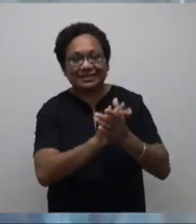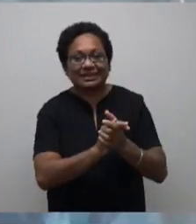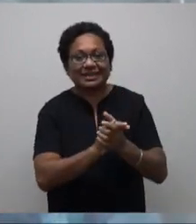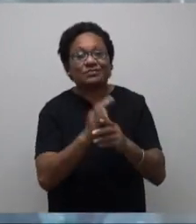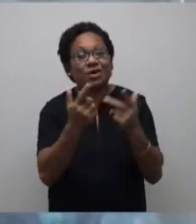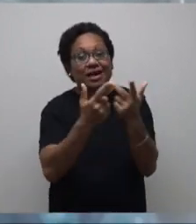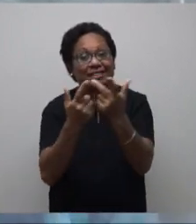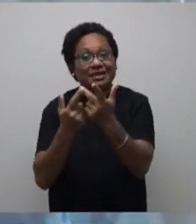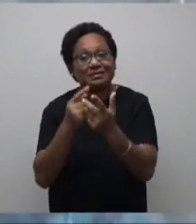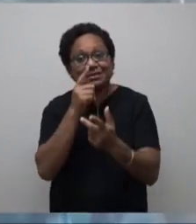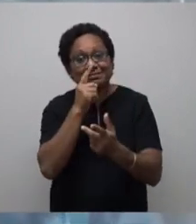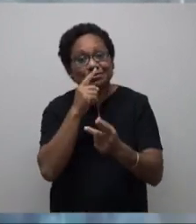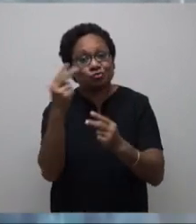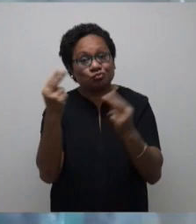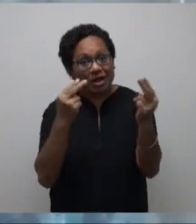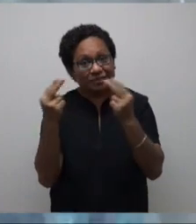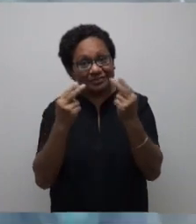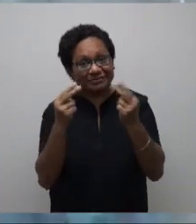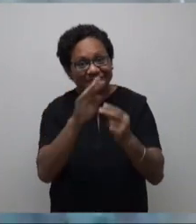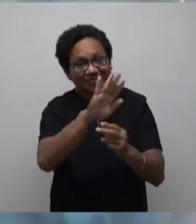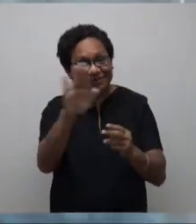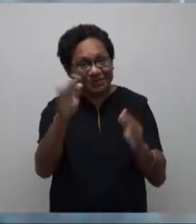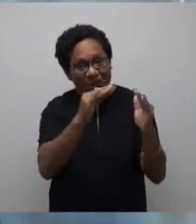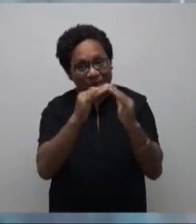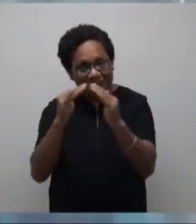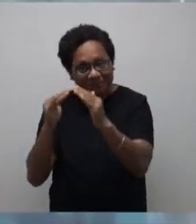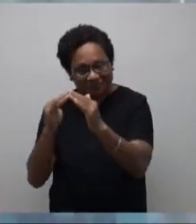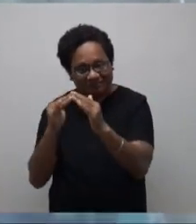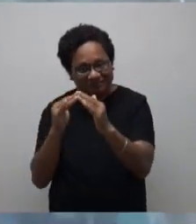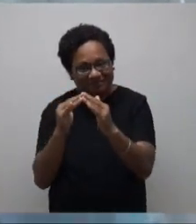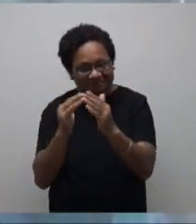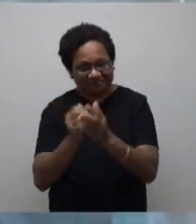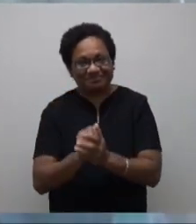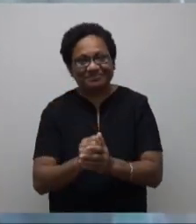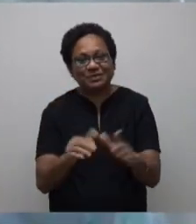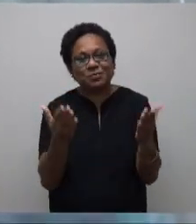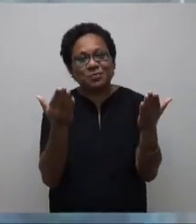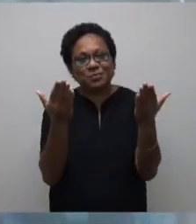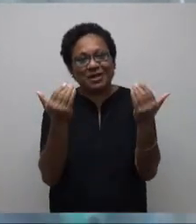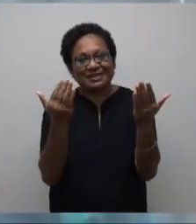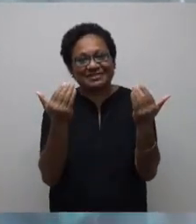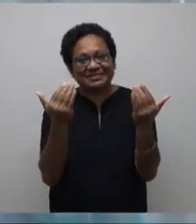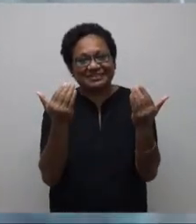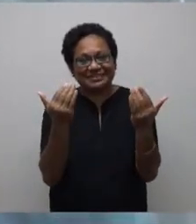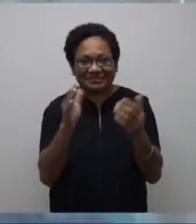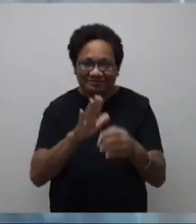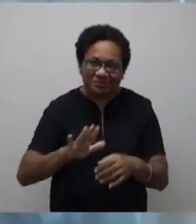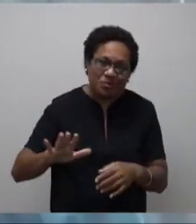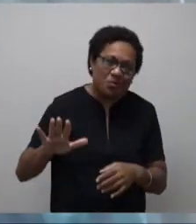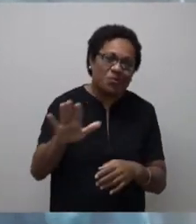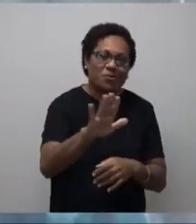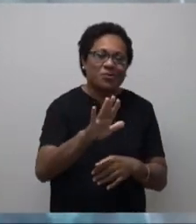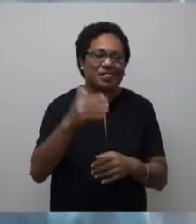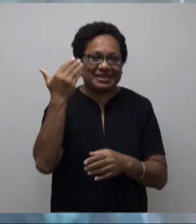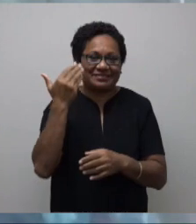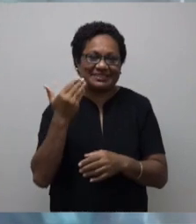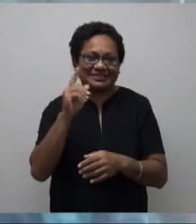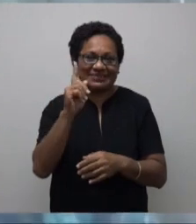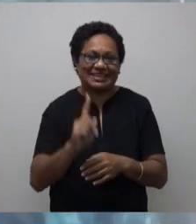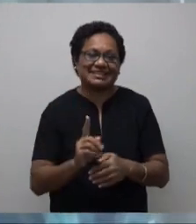in from your homes. I would like to welcome you this evening with